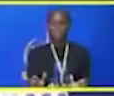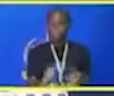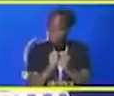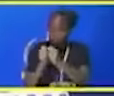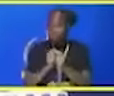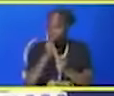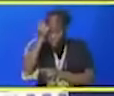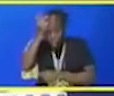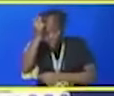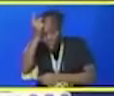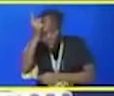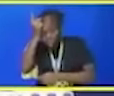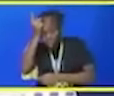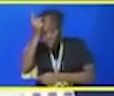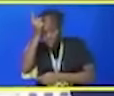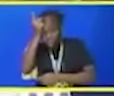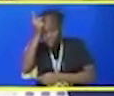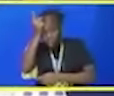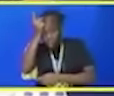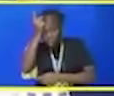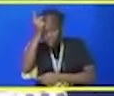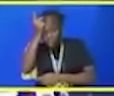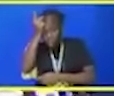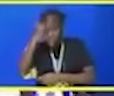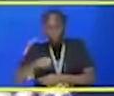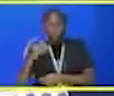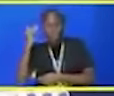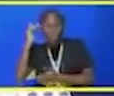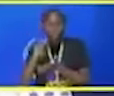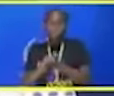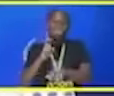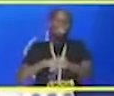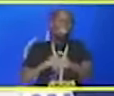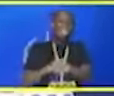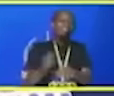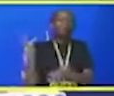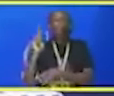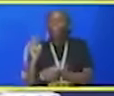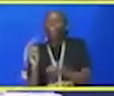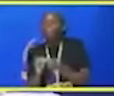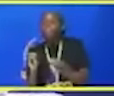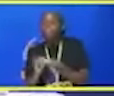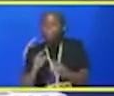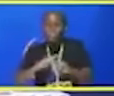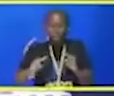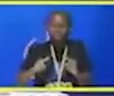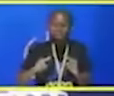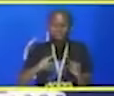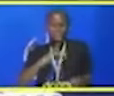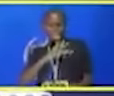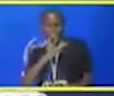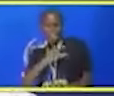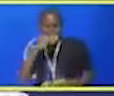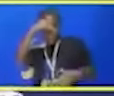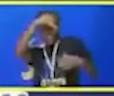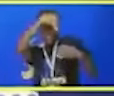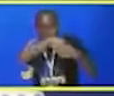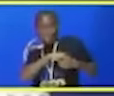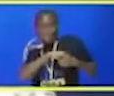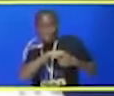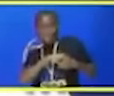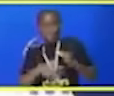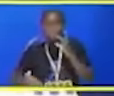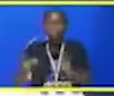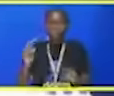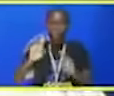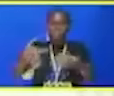now? And I know that I've stretched you a bit, but I feel stirred in my spirit to just give us